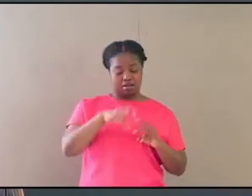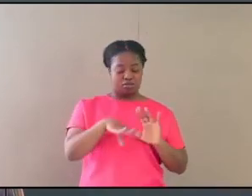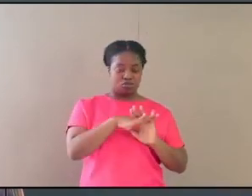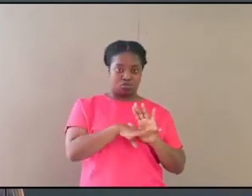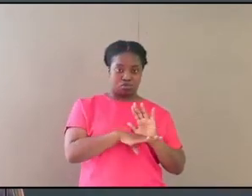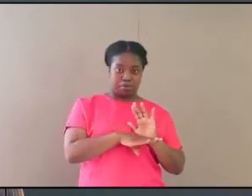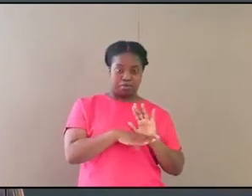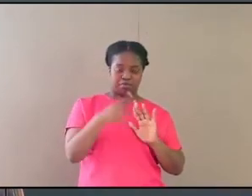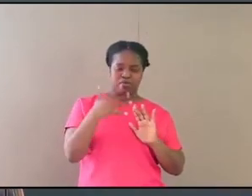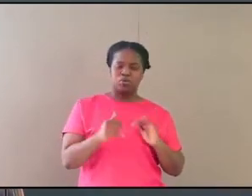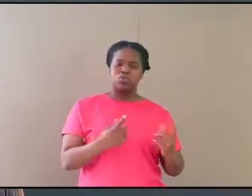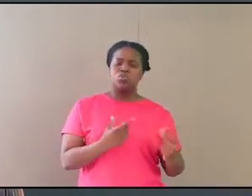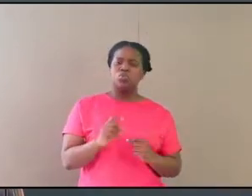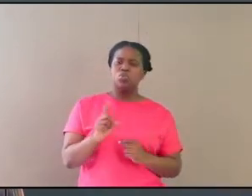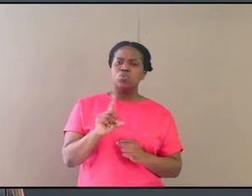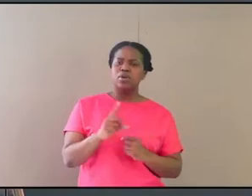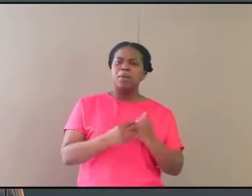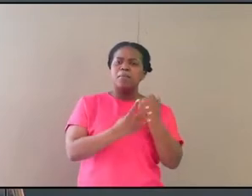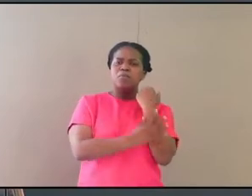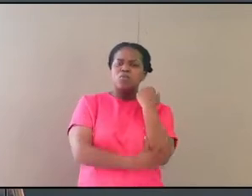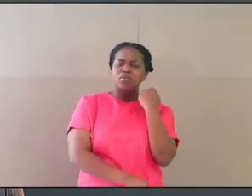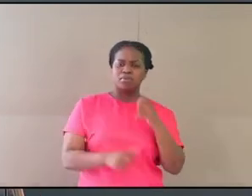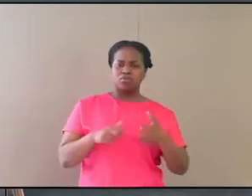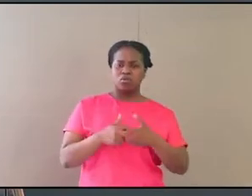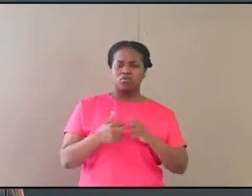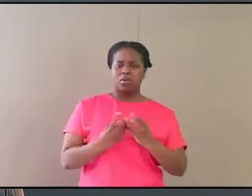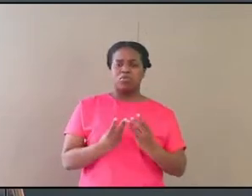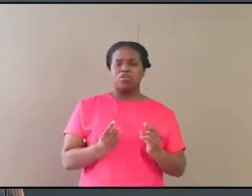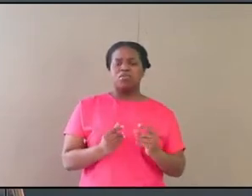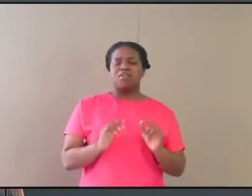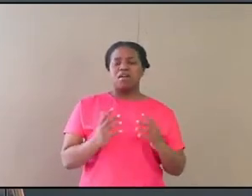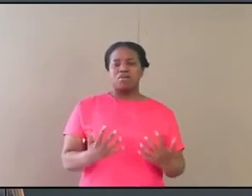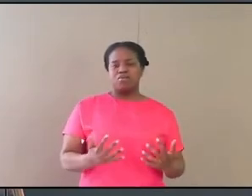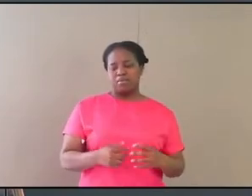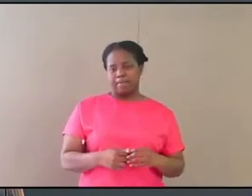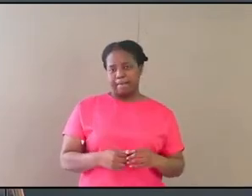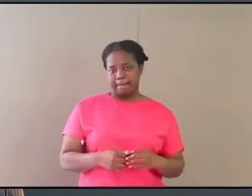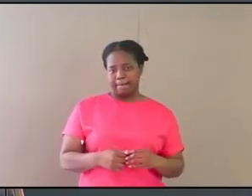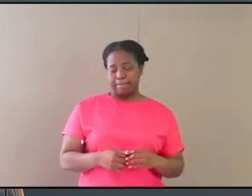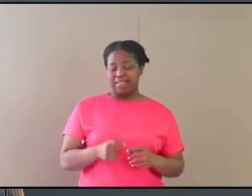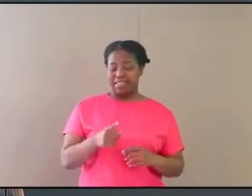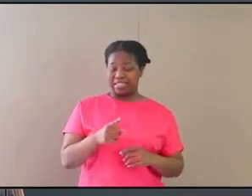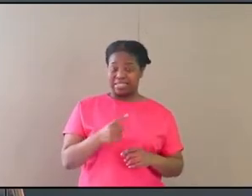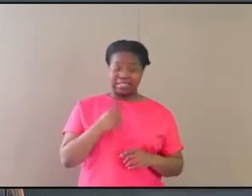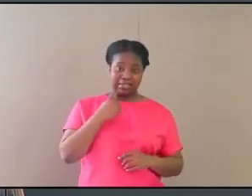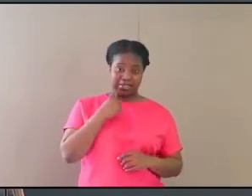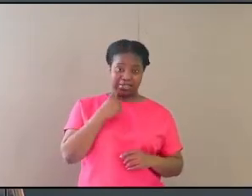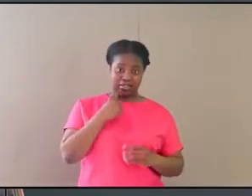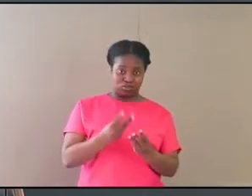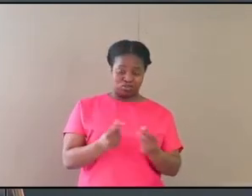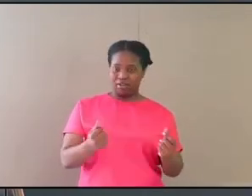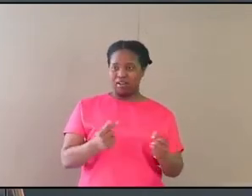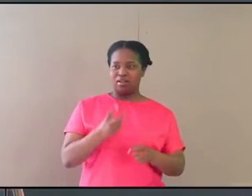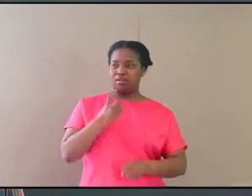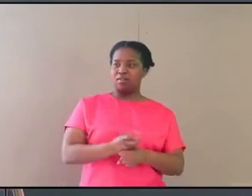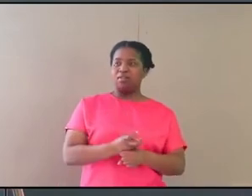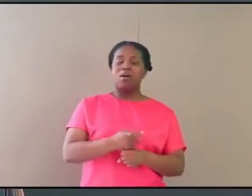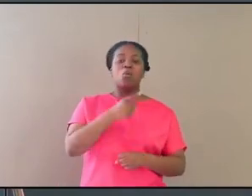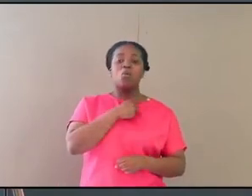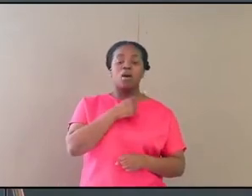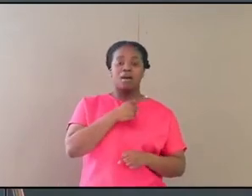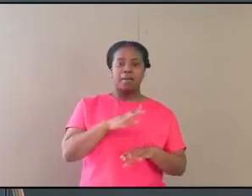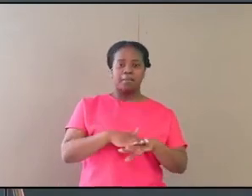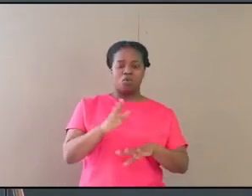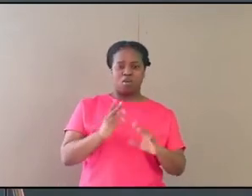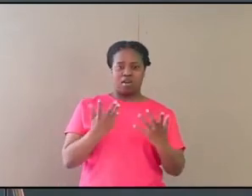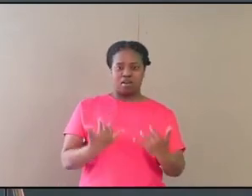been to tackle poverty. And this has been with extreme difficulty, particularly now as we